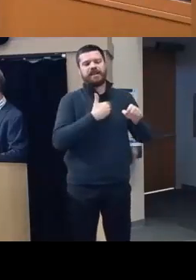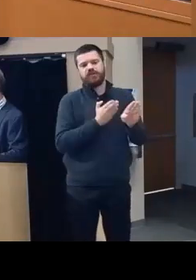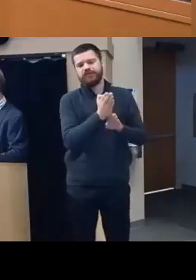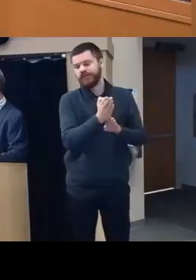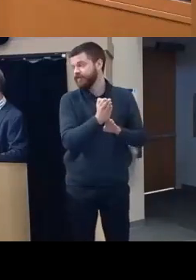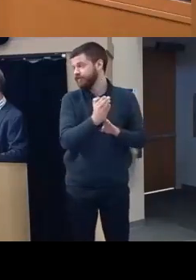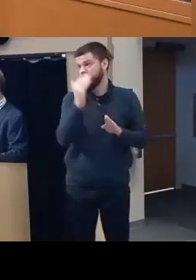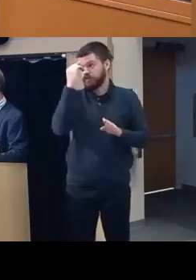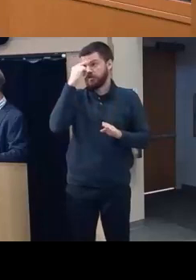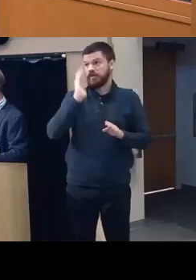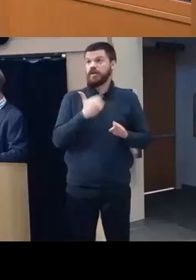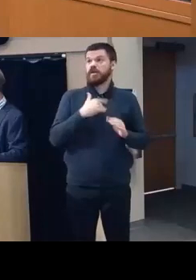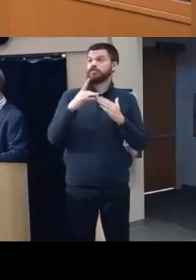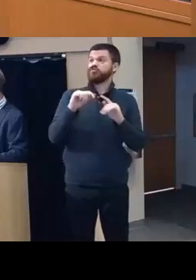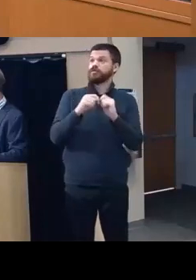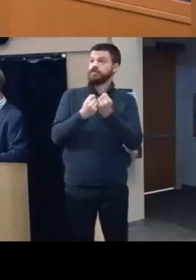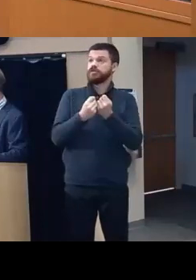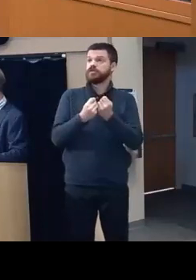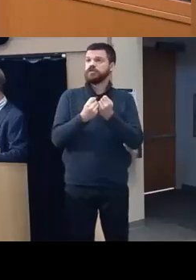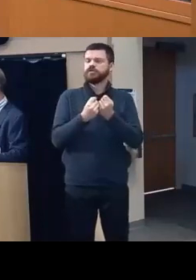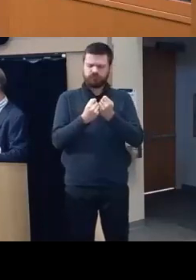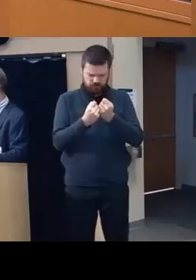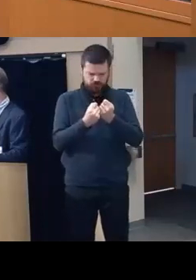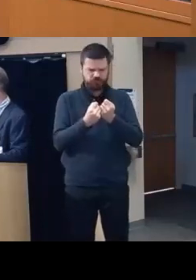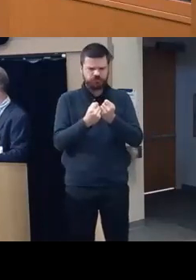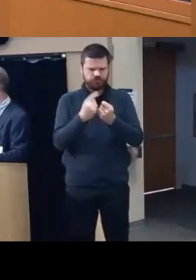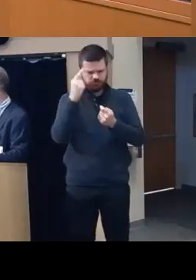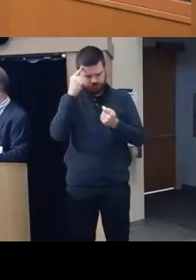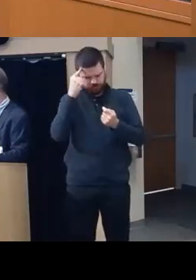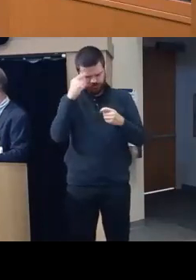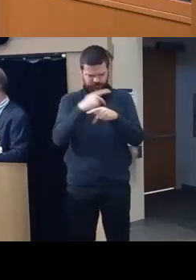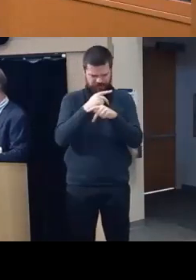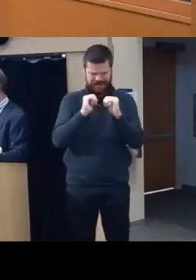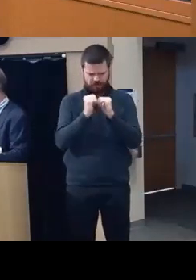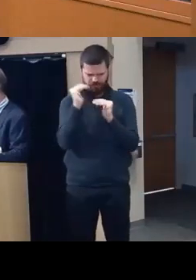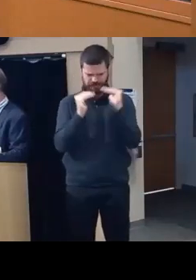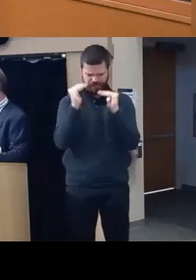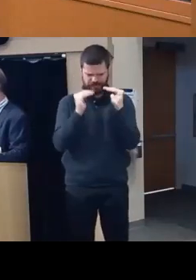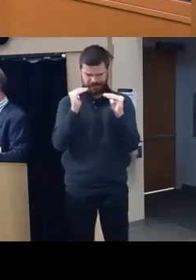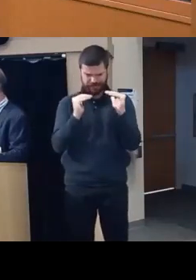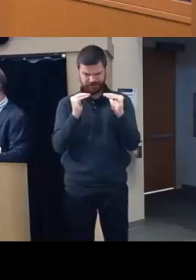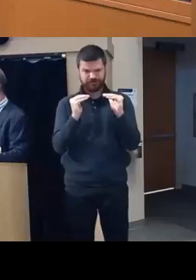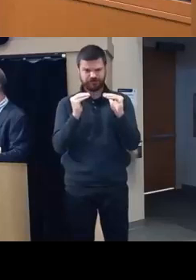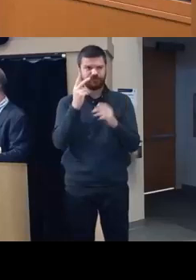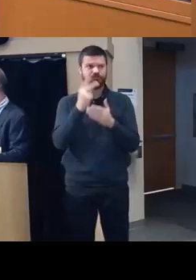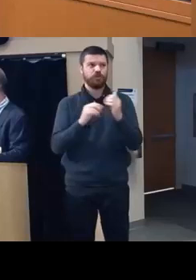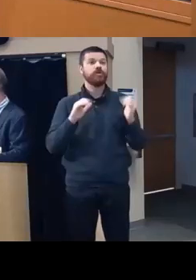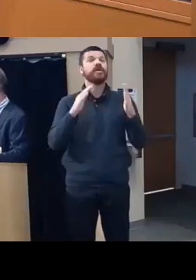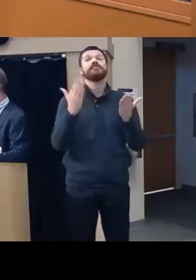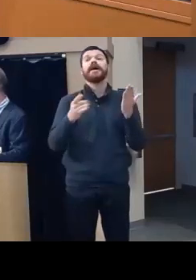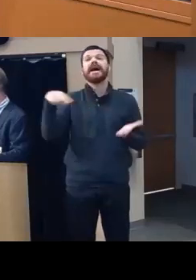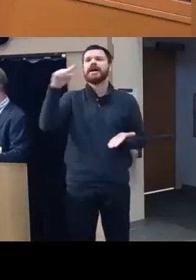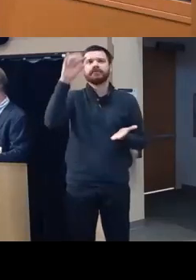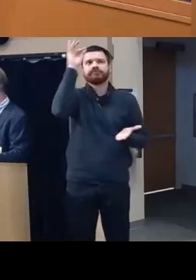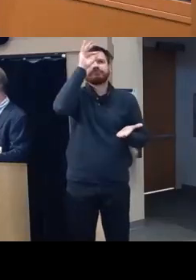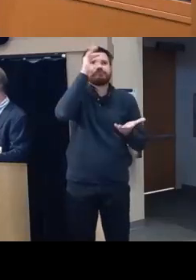I think our leadership team is really thoughtful in thinking about how to balance those two things. For those in the room who may not be